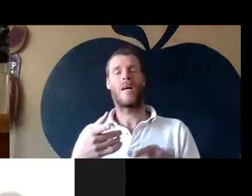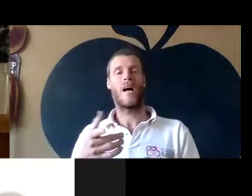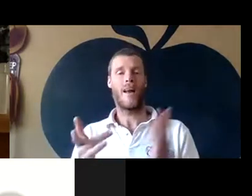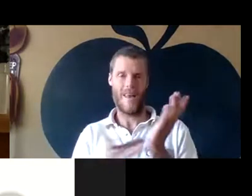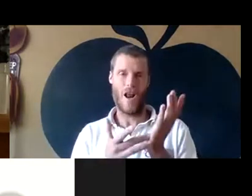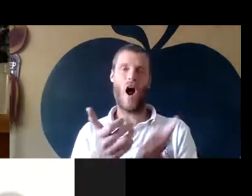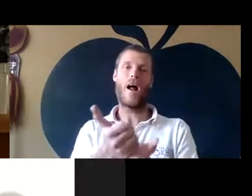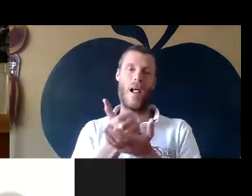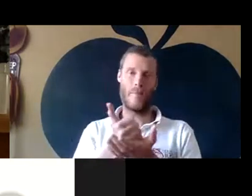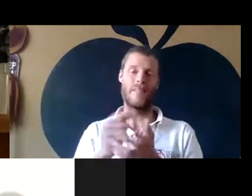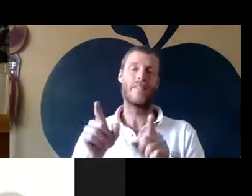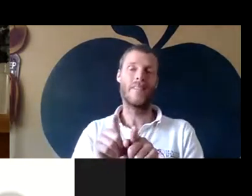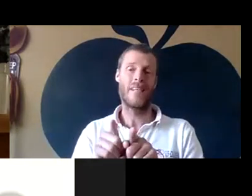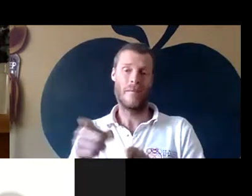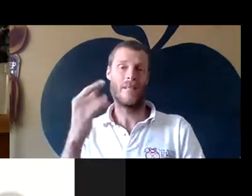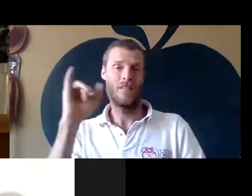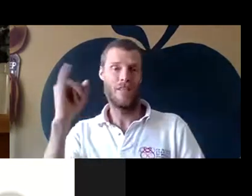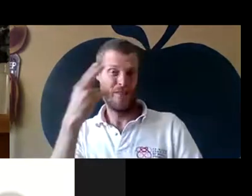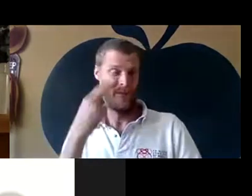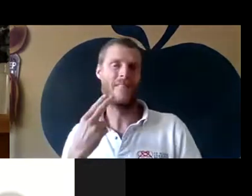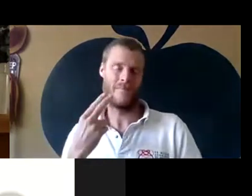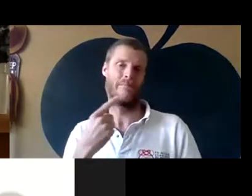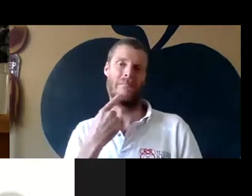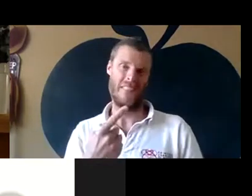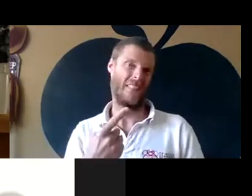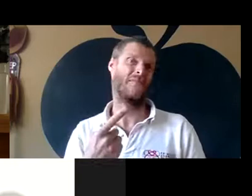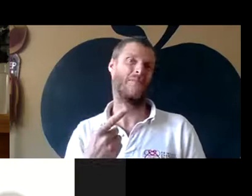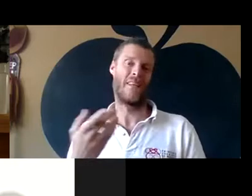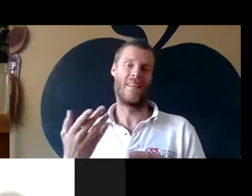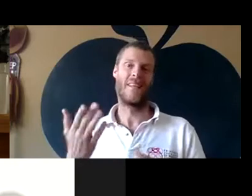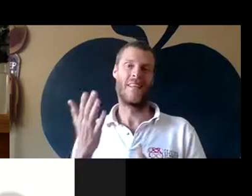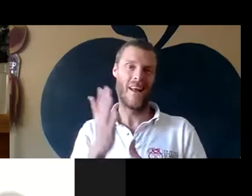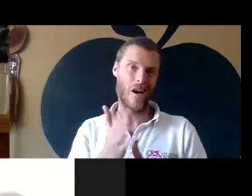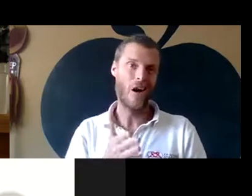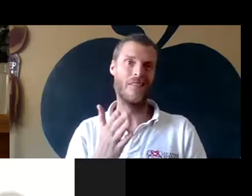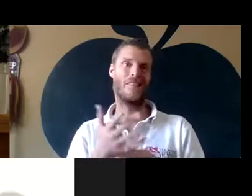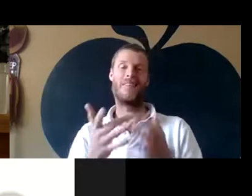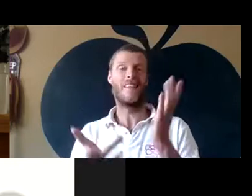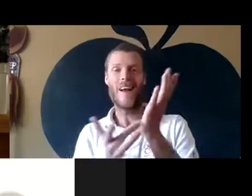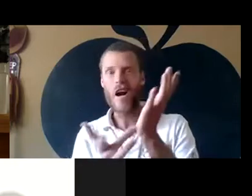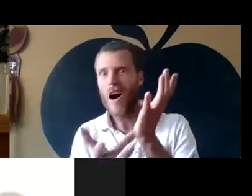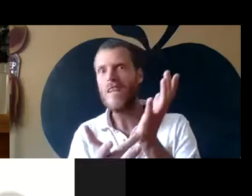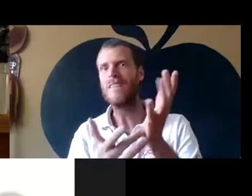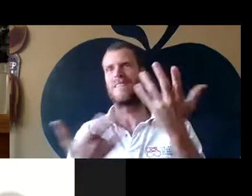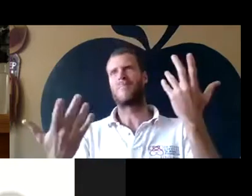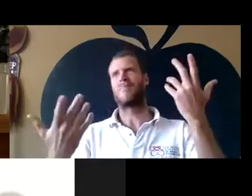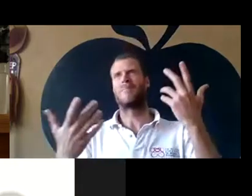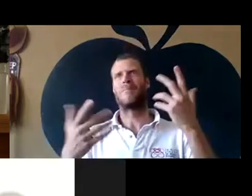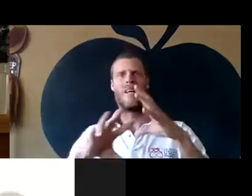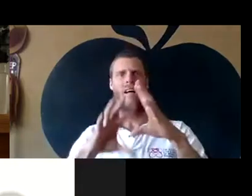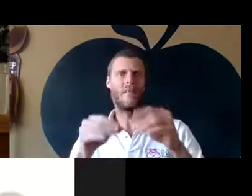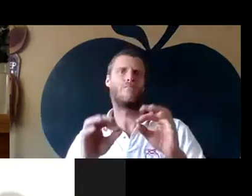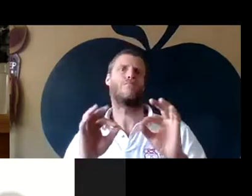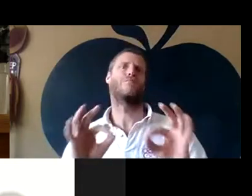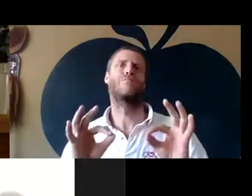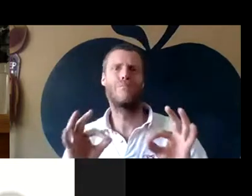Accessibility means for me many things. First of all, technology, like Jermaine said, really